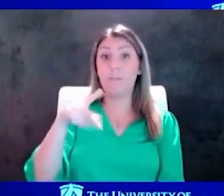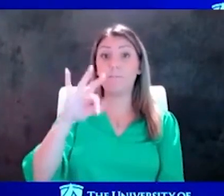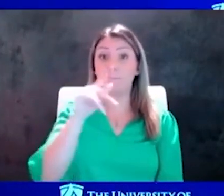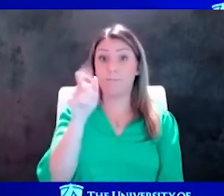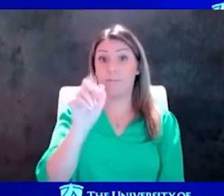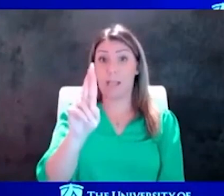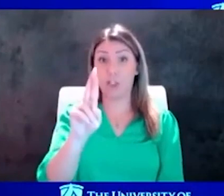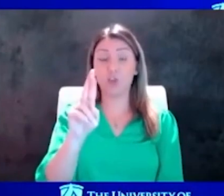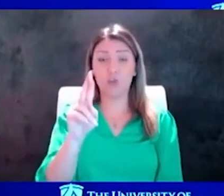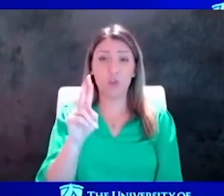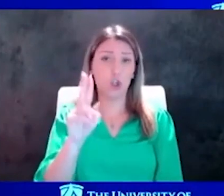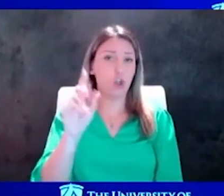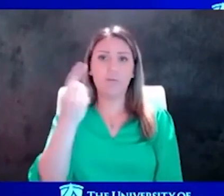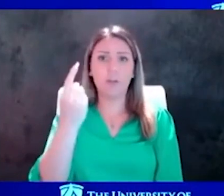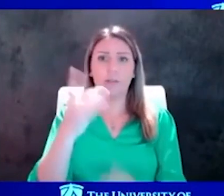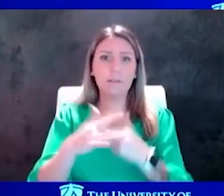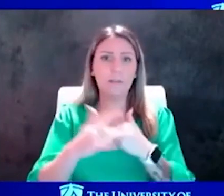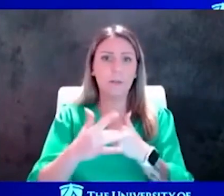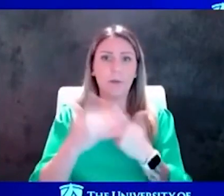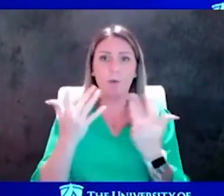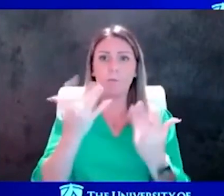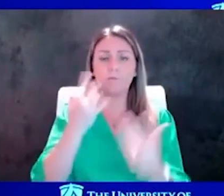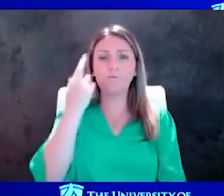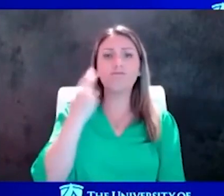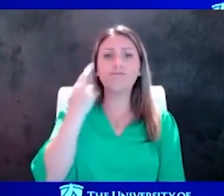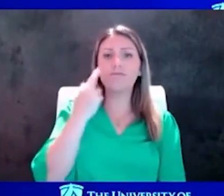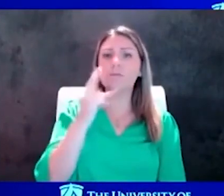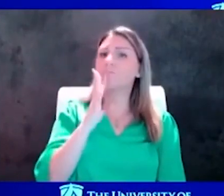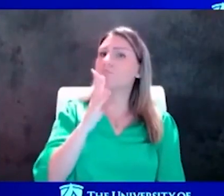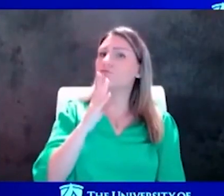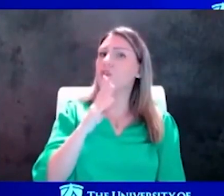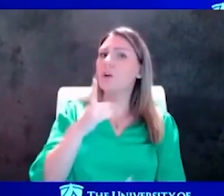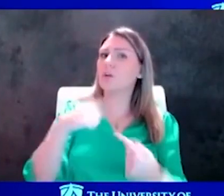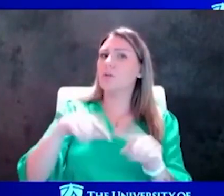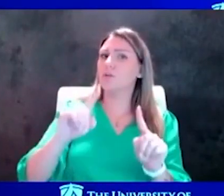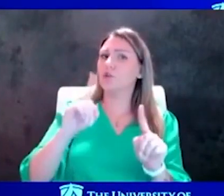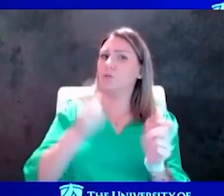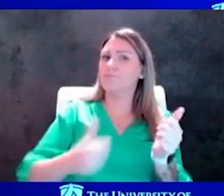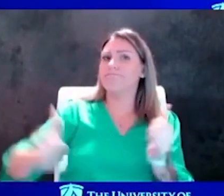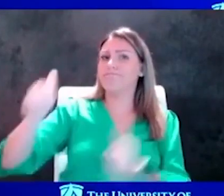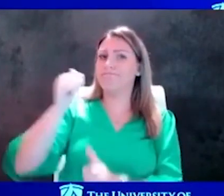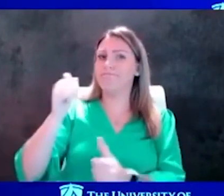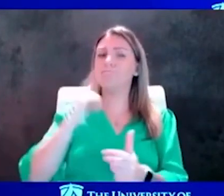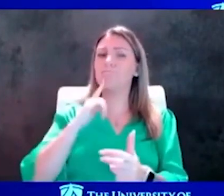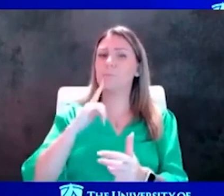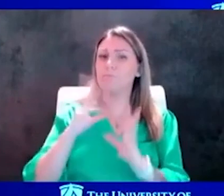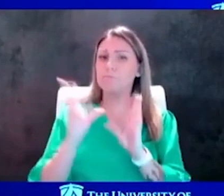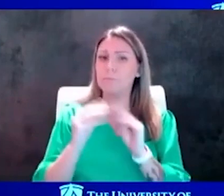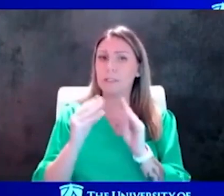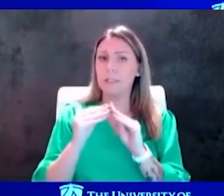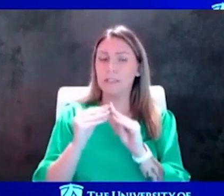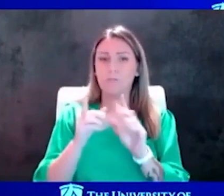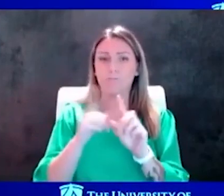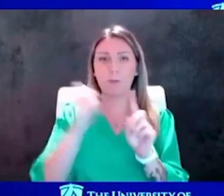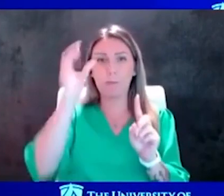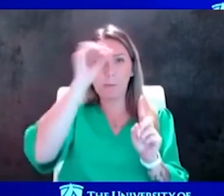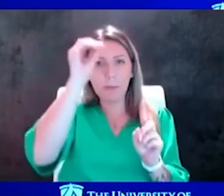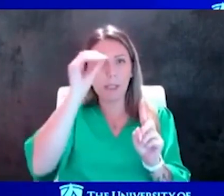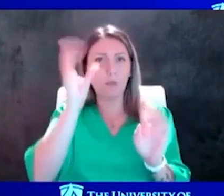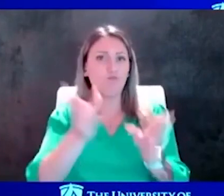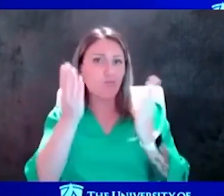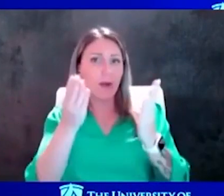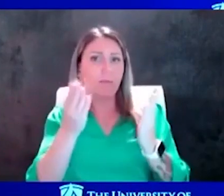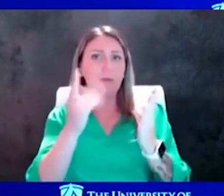think, some of this reason, we talked about this yesterday on the chairs meeting, Steve, just under opinion and recommendations and